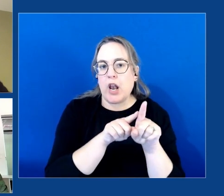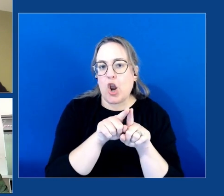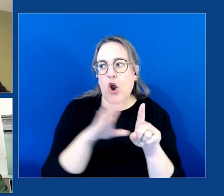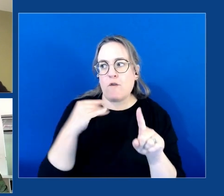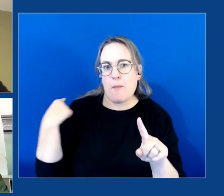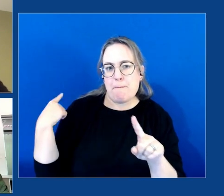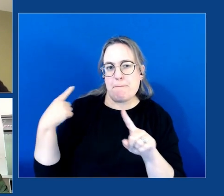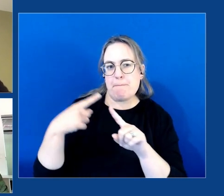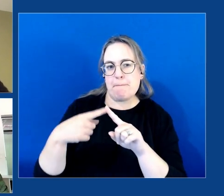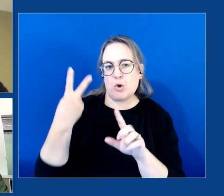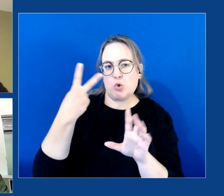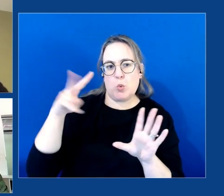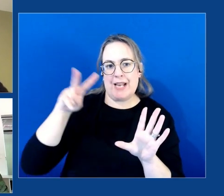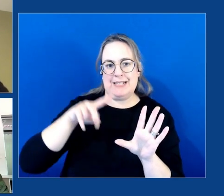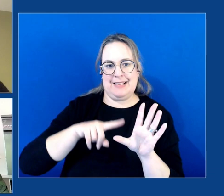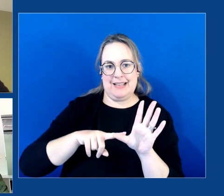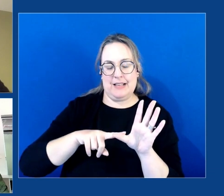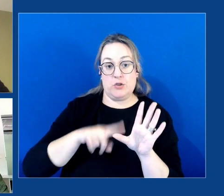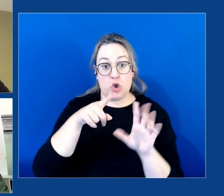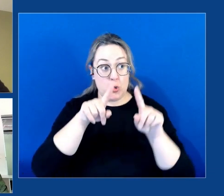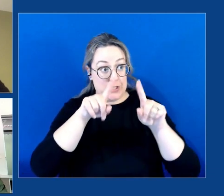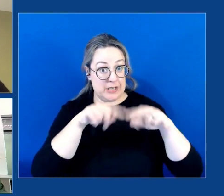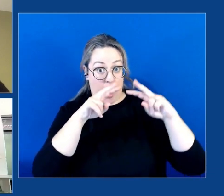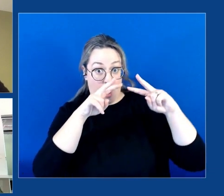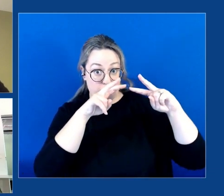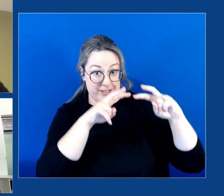were sort of starting your research as all this was getting